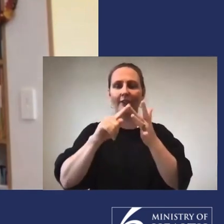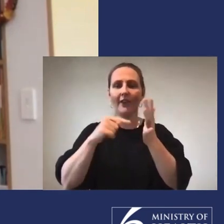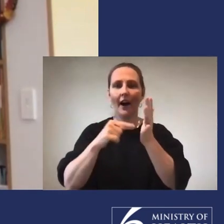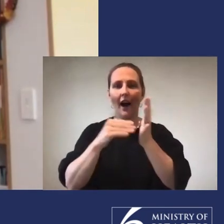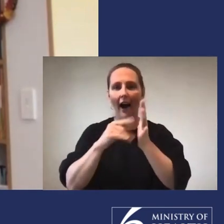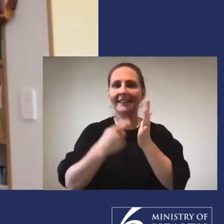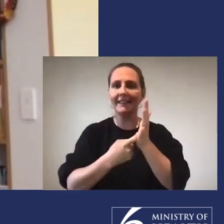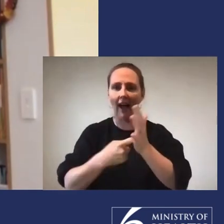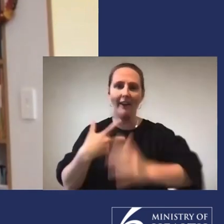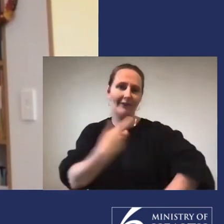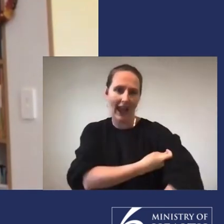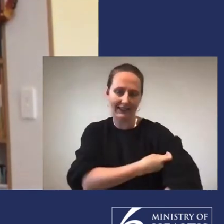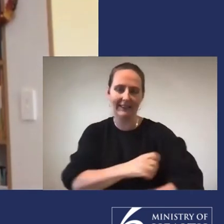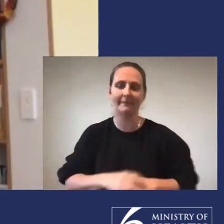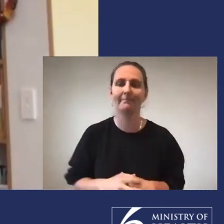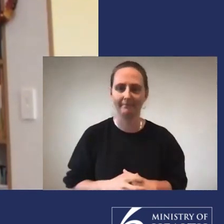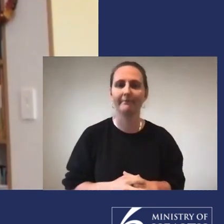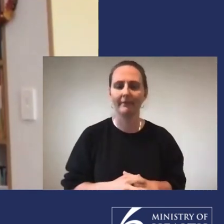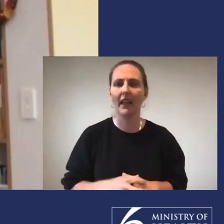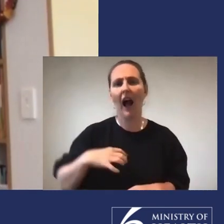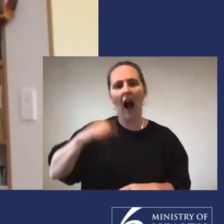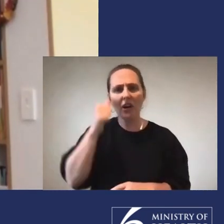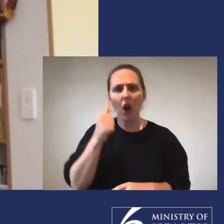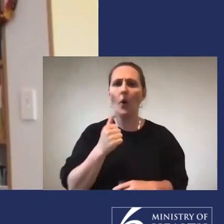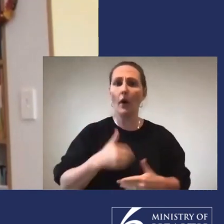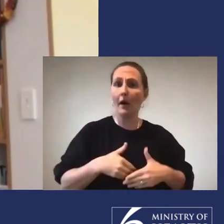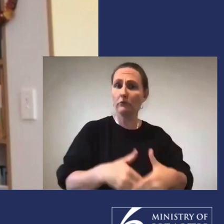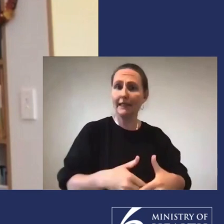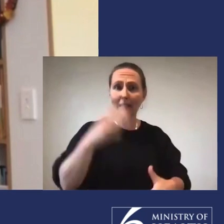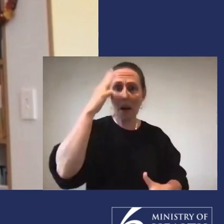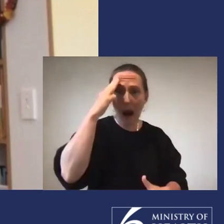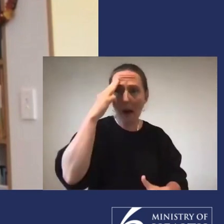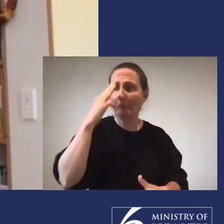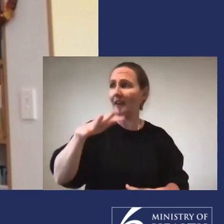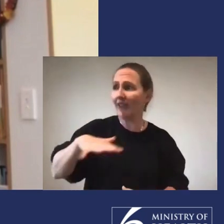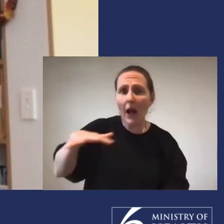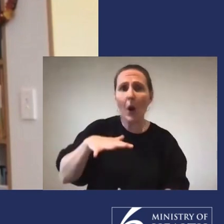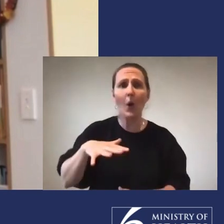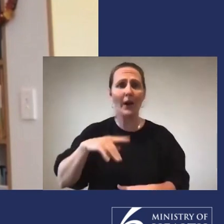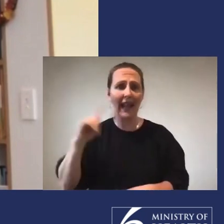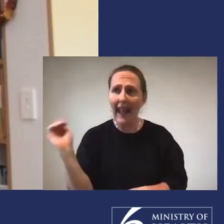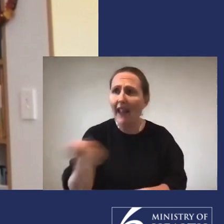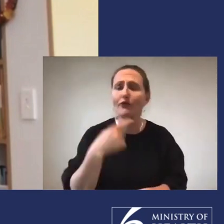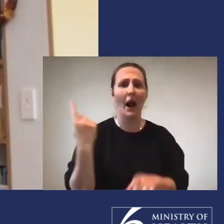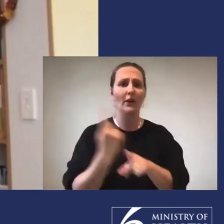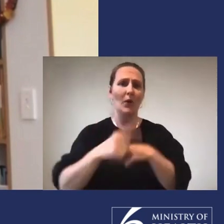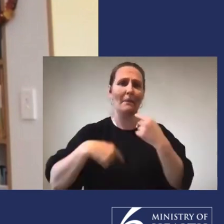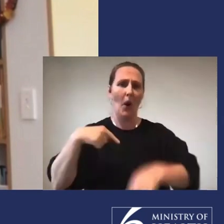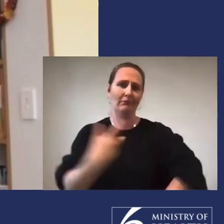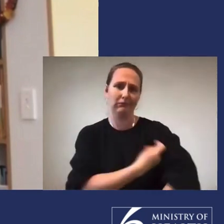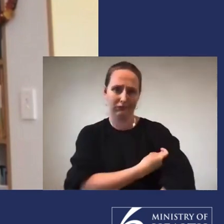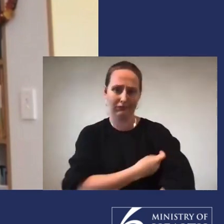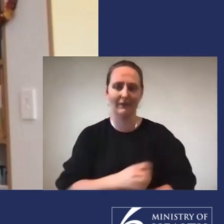mums, pregnant mums, kind of everybody, whānau everywhere, have been talking about. So it's a great honour for me to